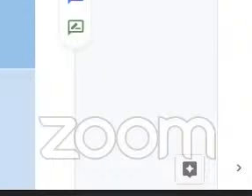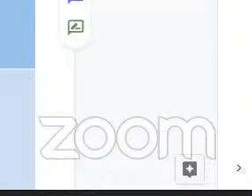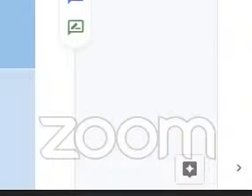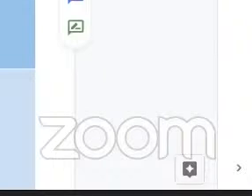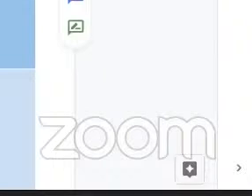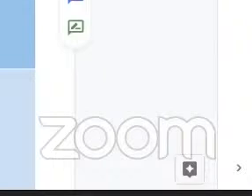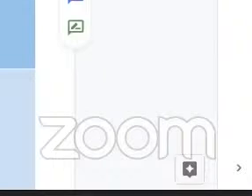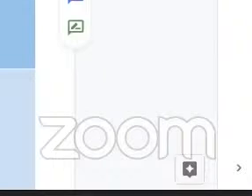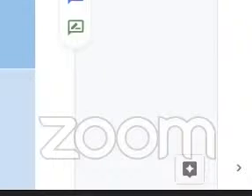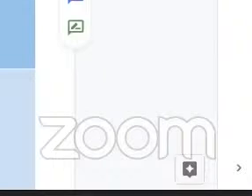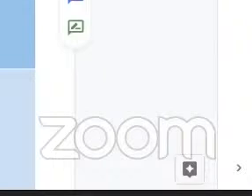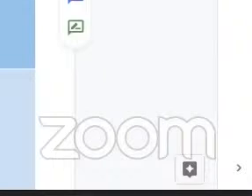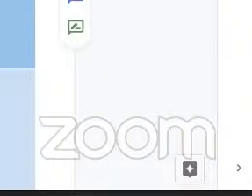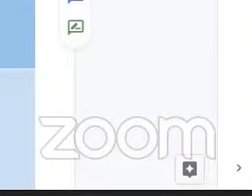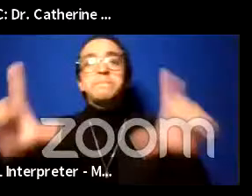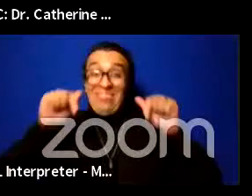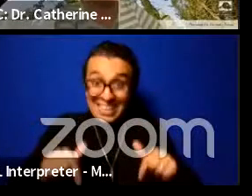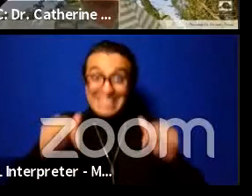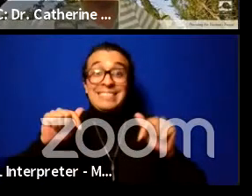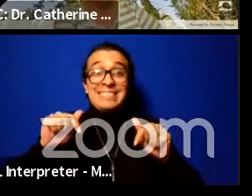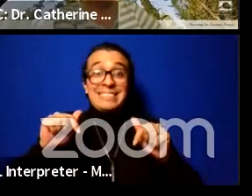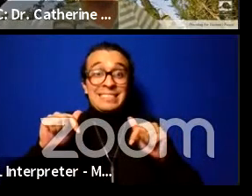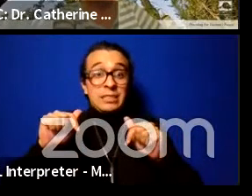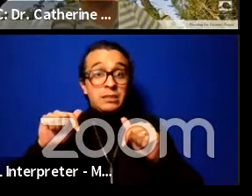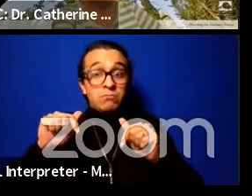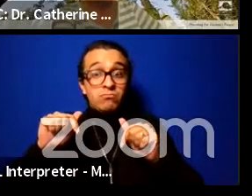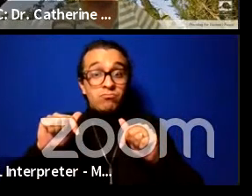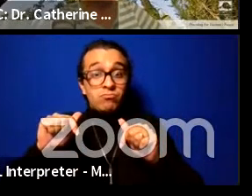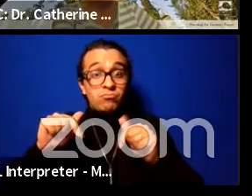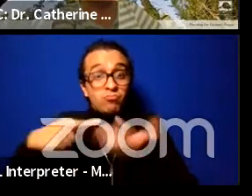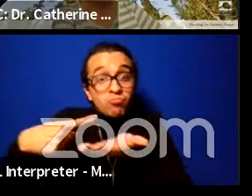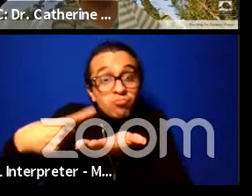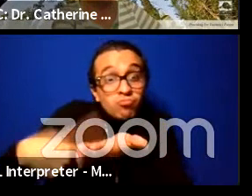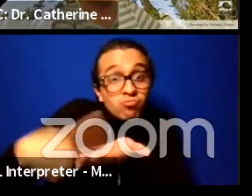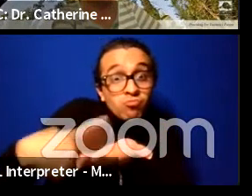you are basically working toward